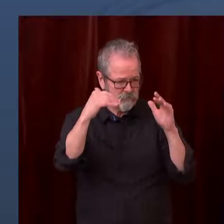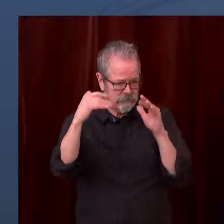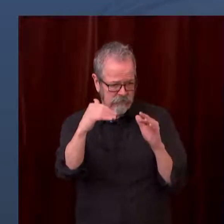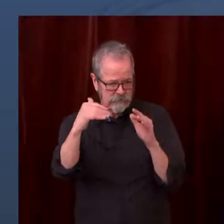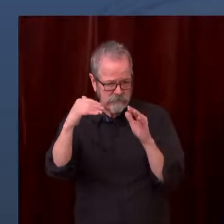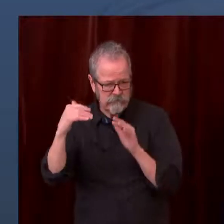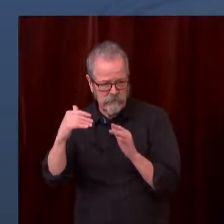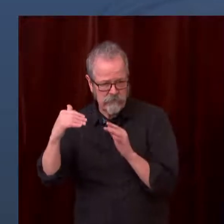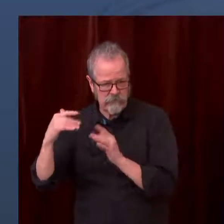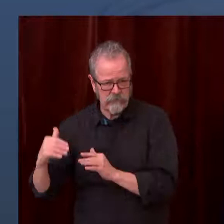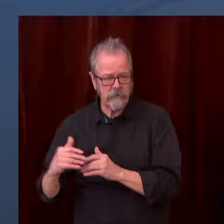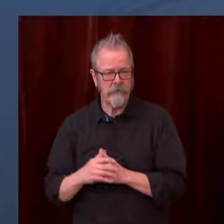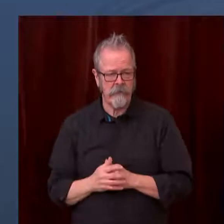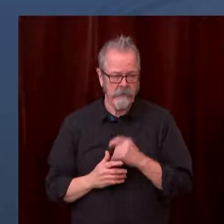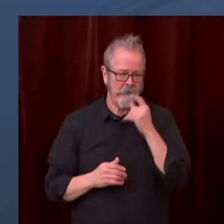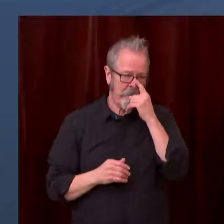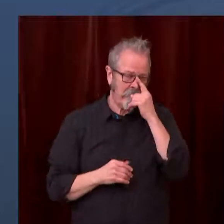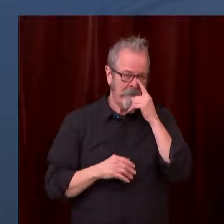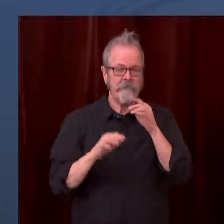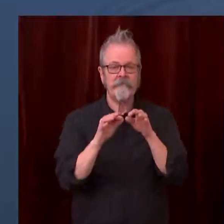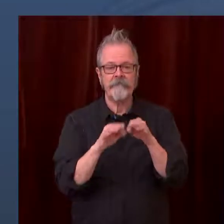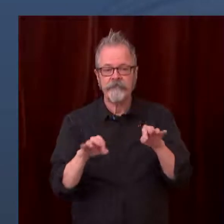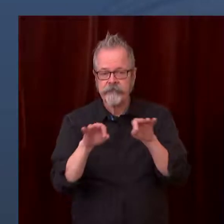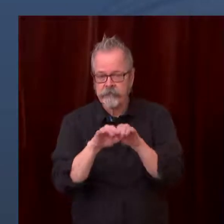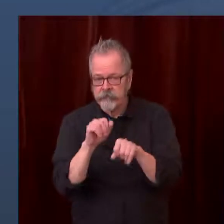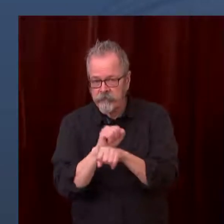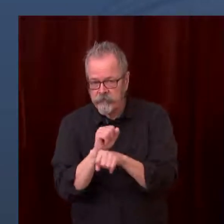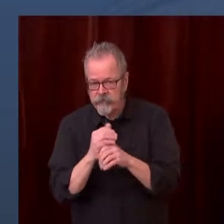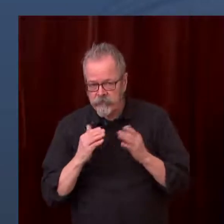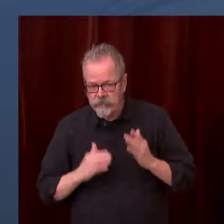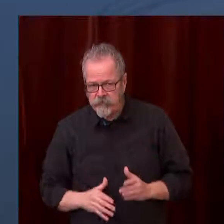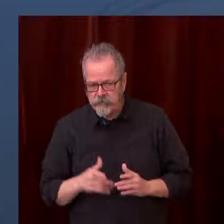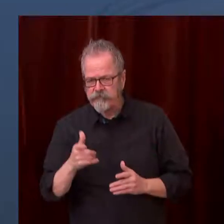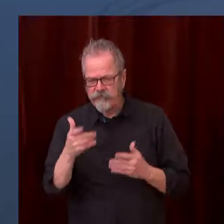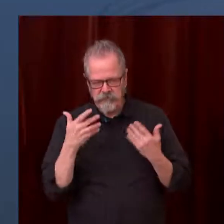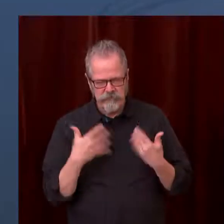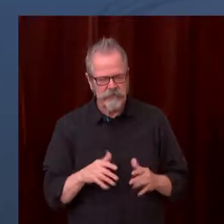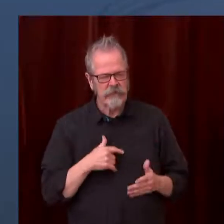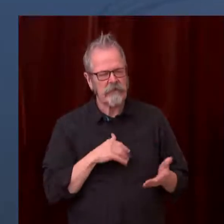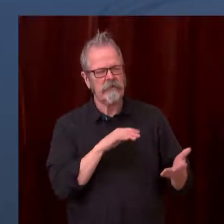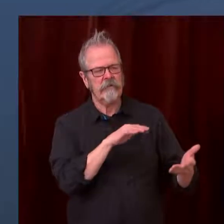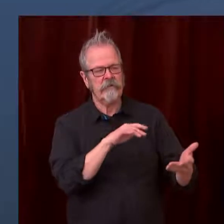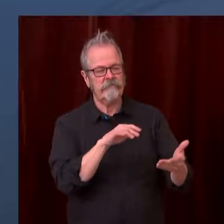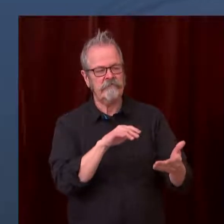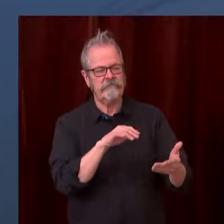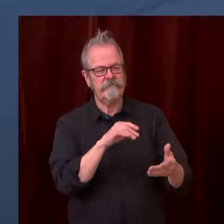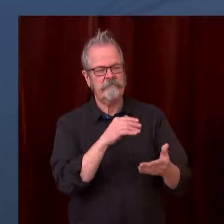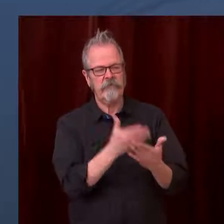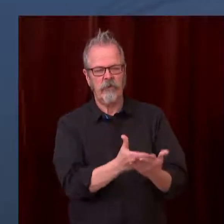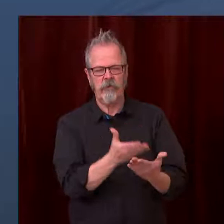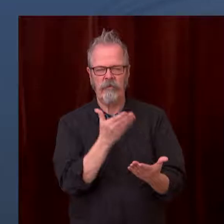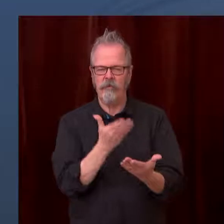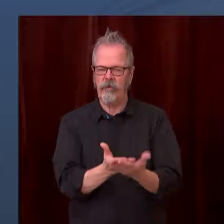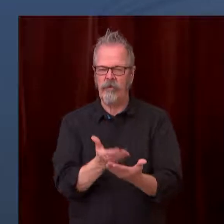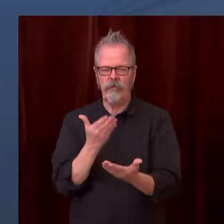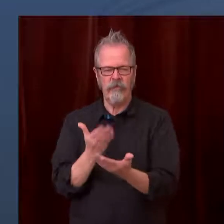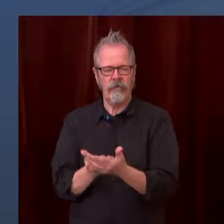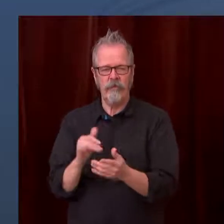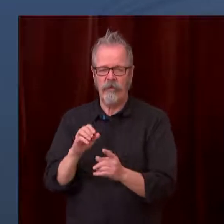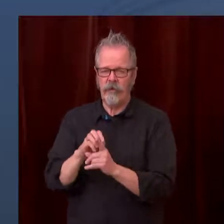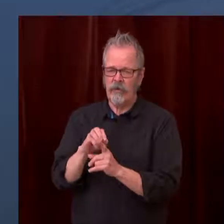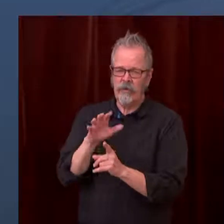essential workers, are more likely to be exposed because of their everyday functions about putting